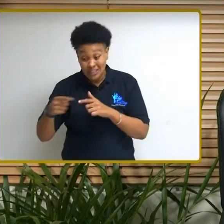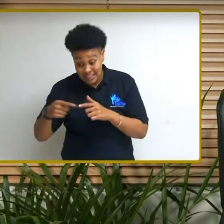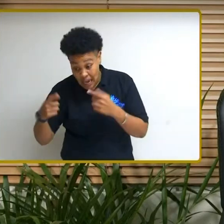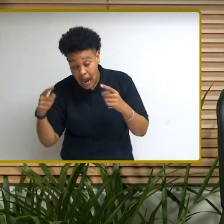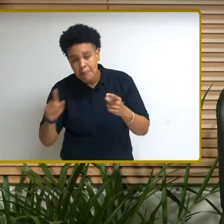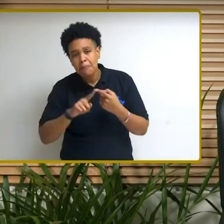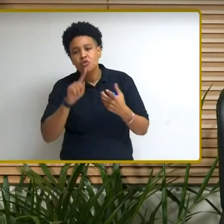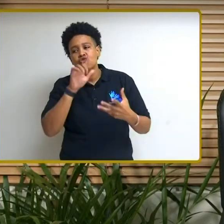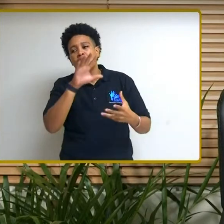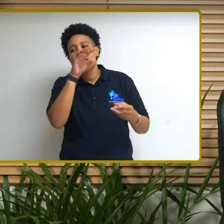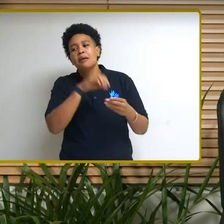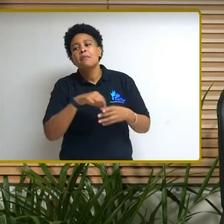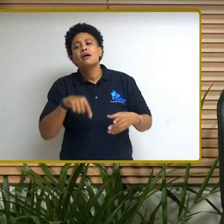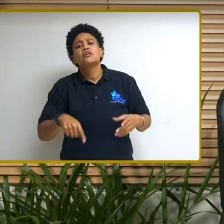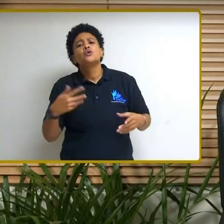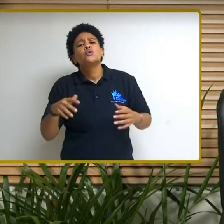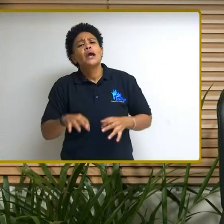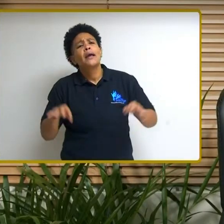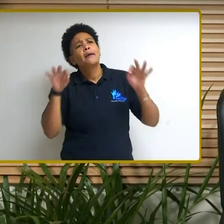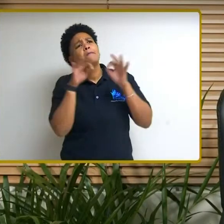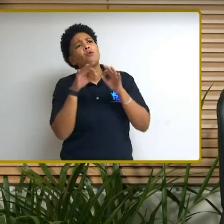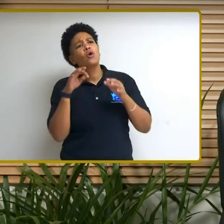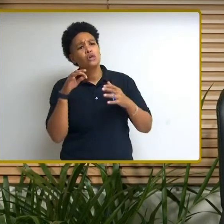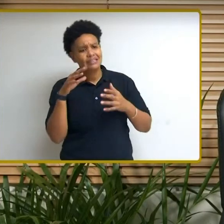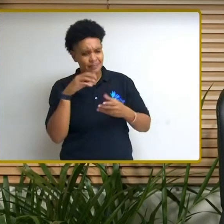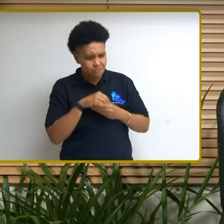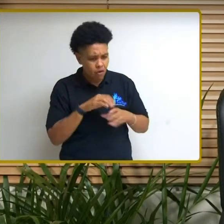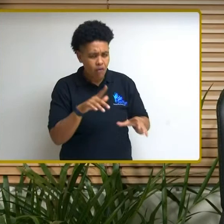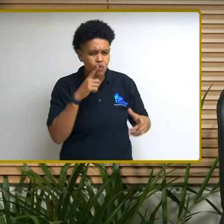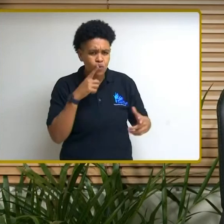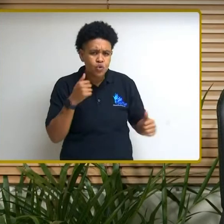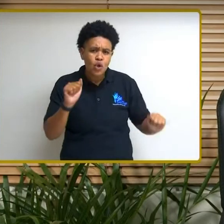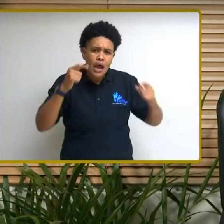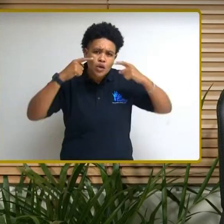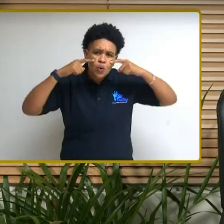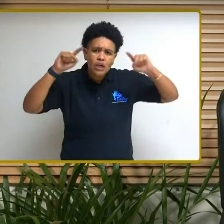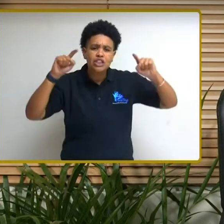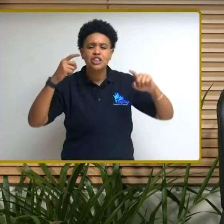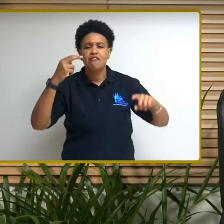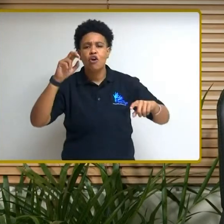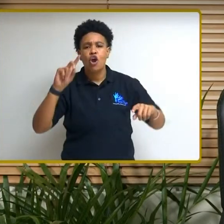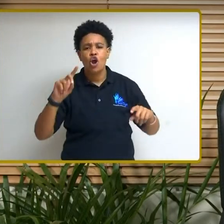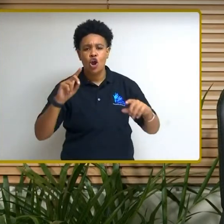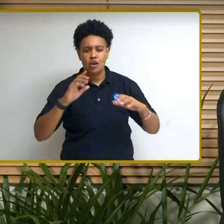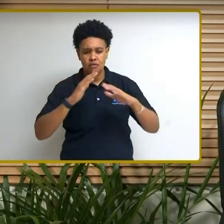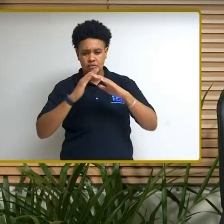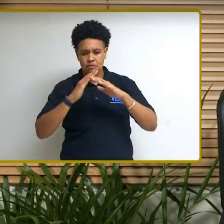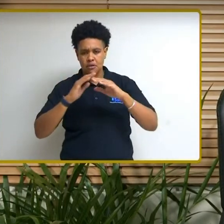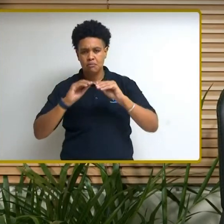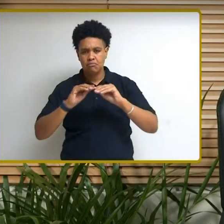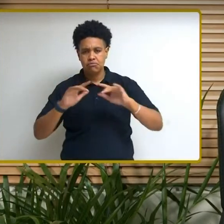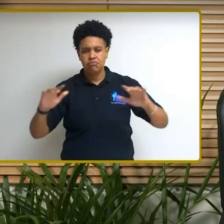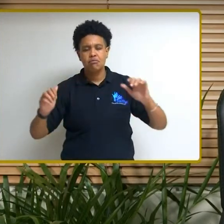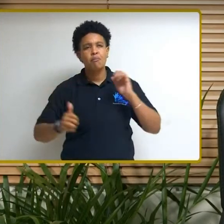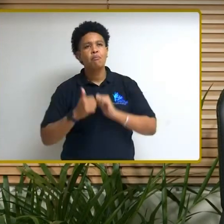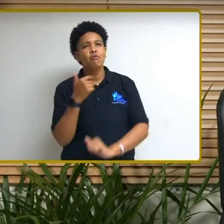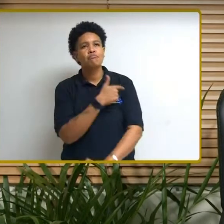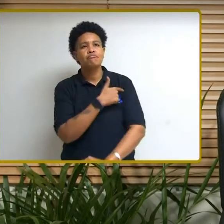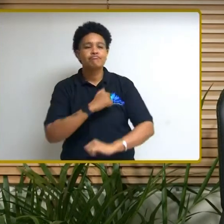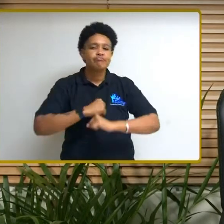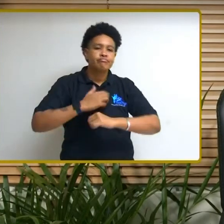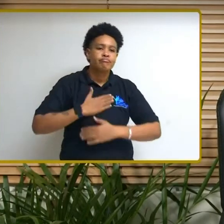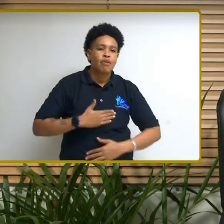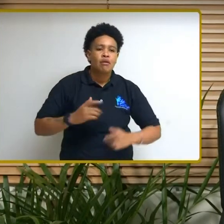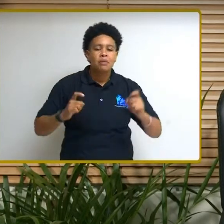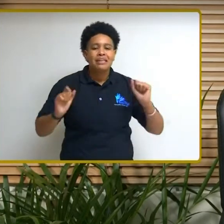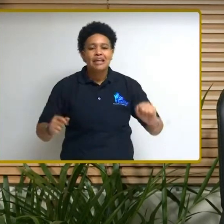and to be a part of this very important initiative as we seek to achieve herd immunity. I want to thank the government and people